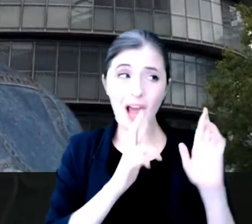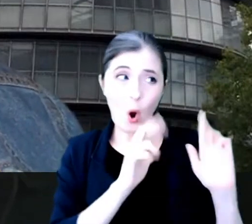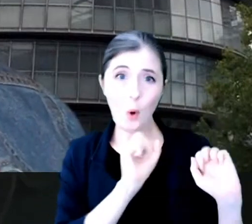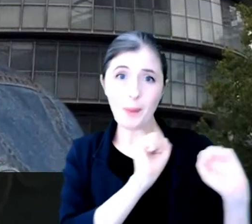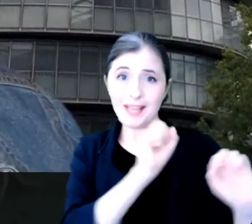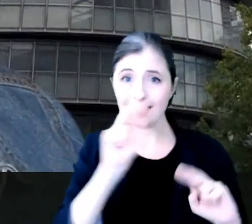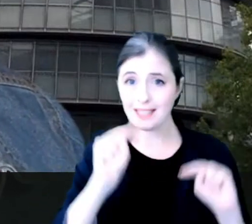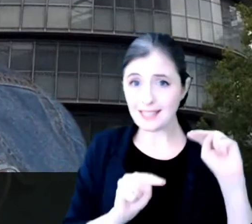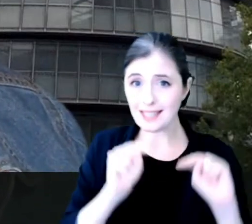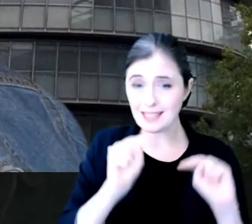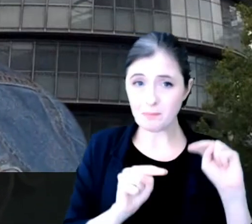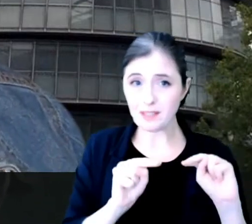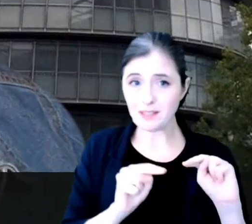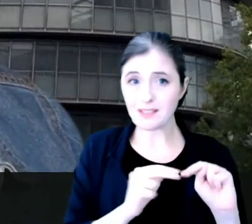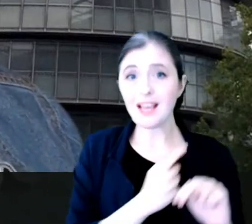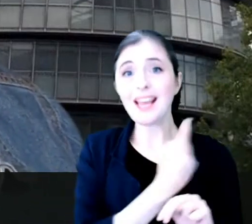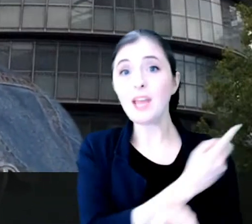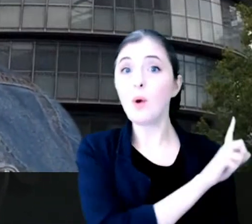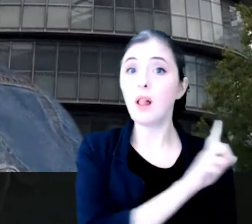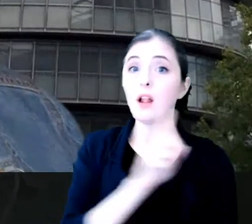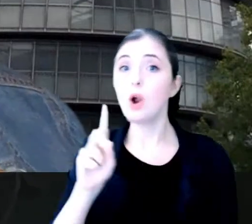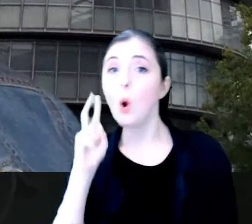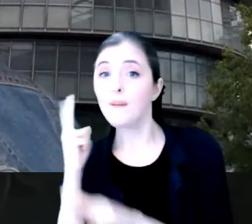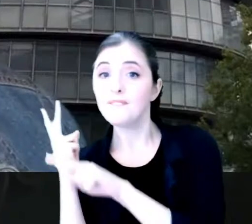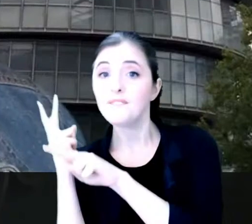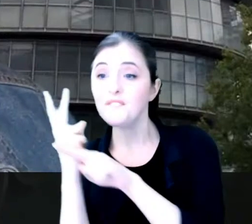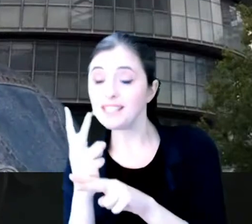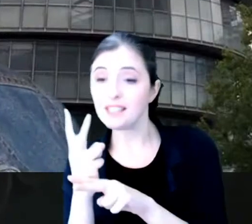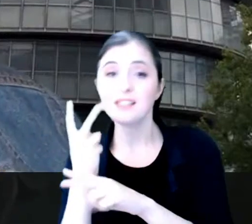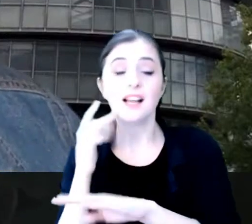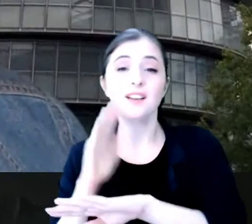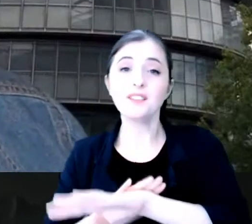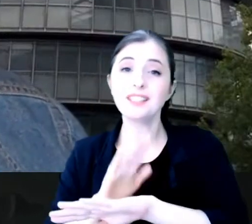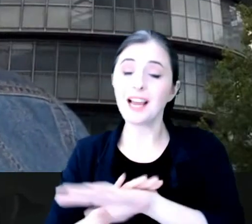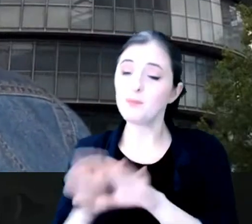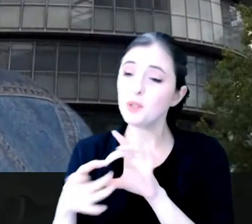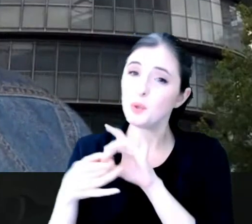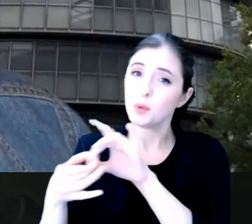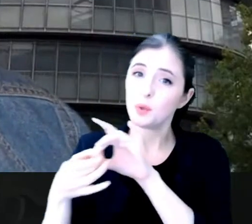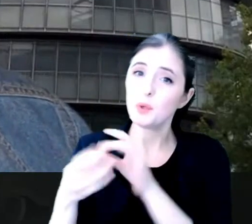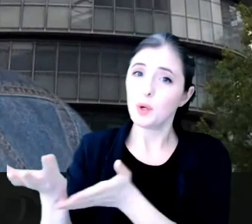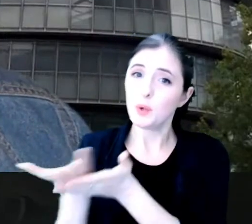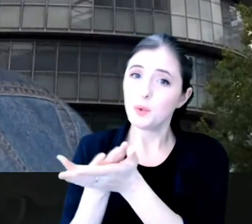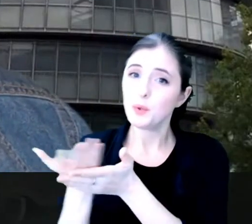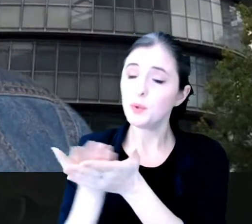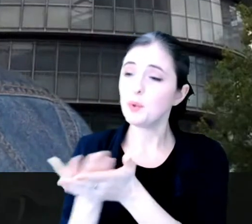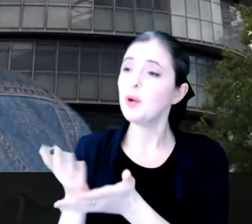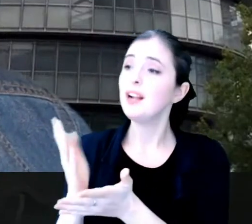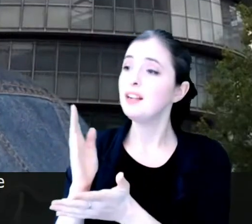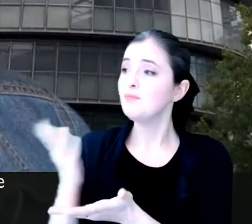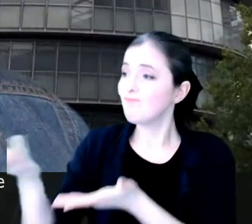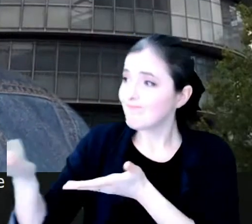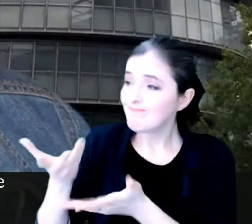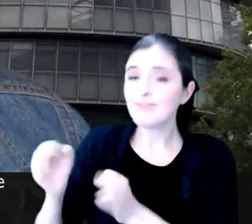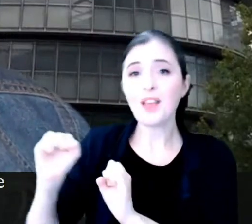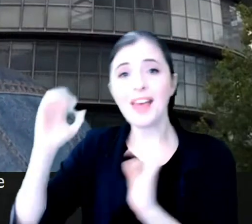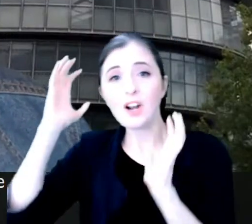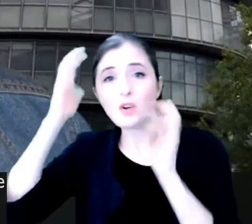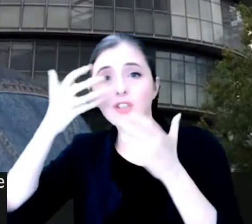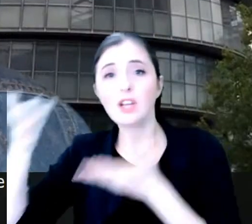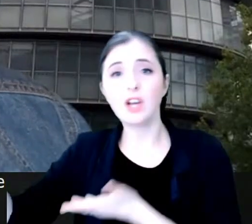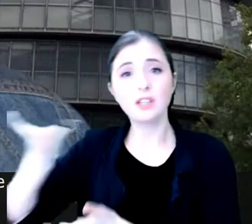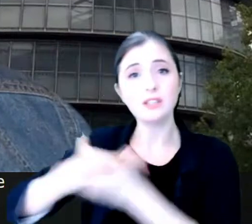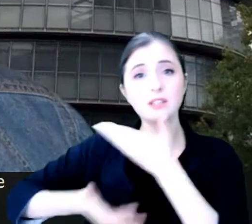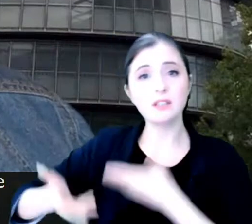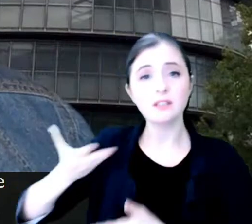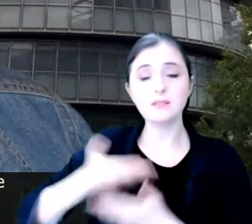on site and maybe find the time to listen directly to the concerns of my constituents, because they do